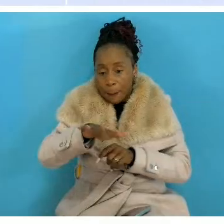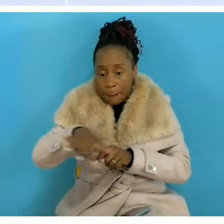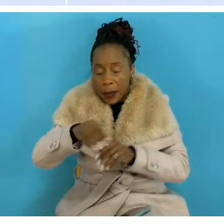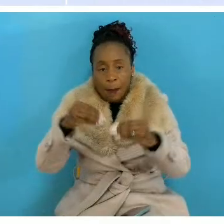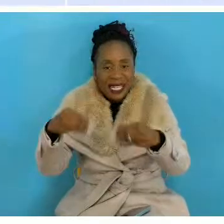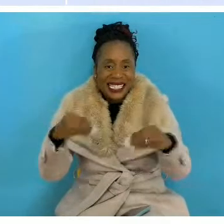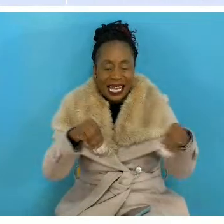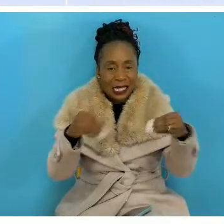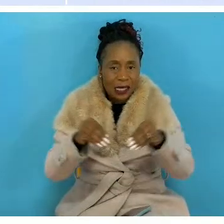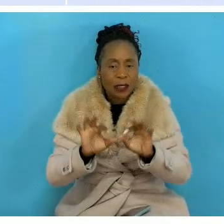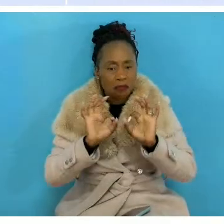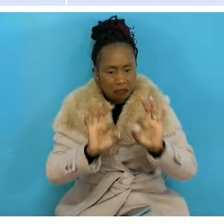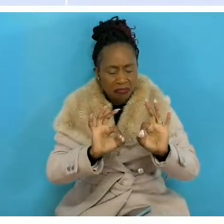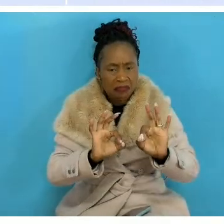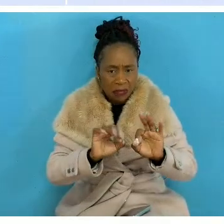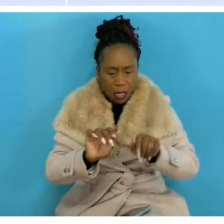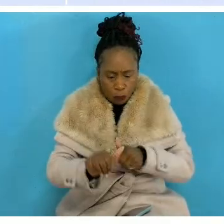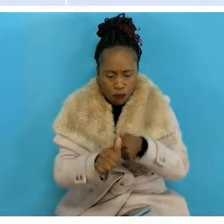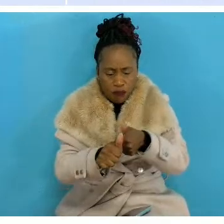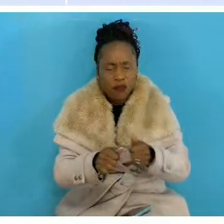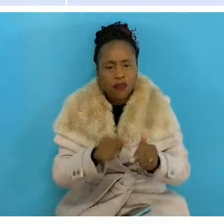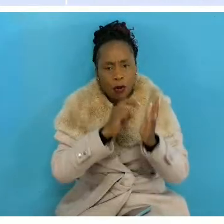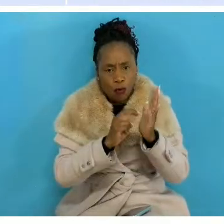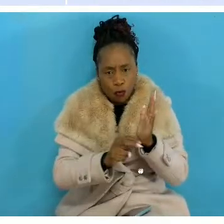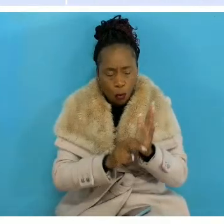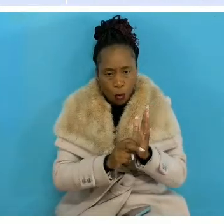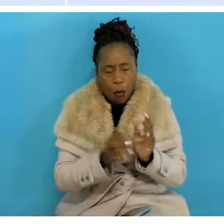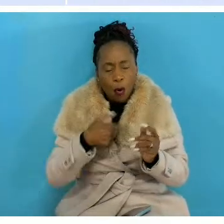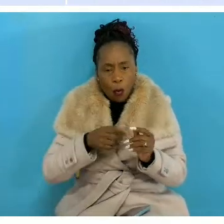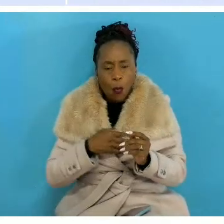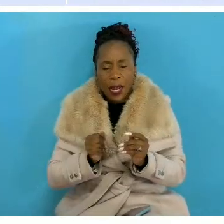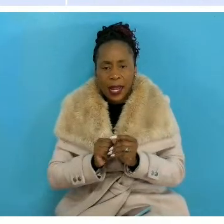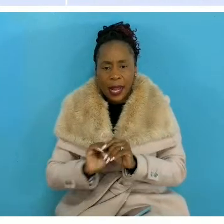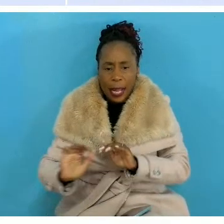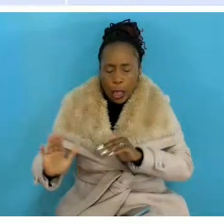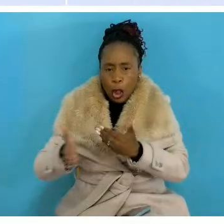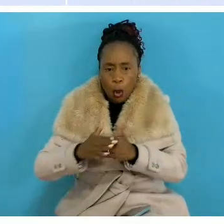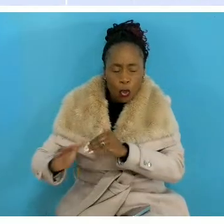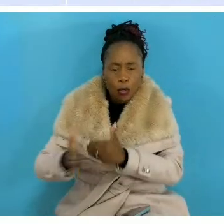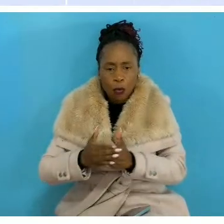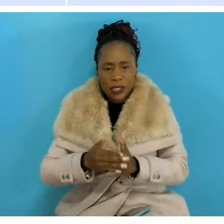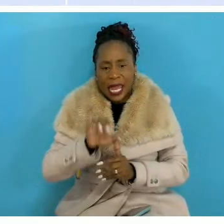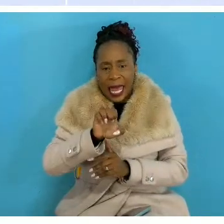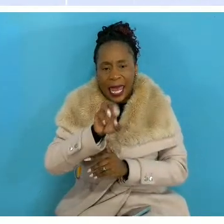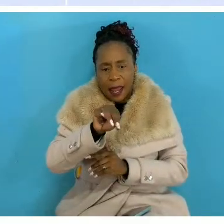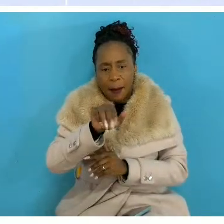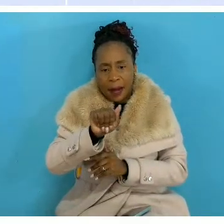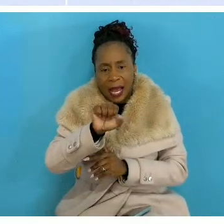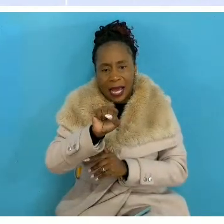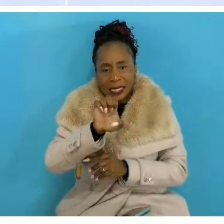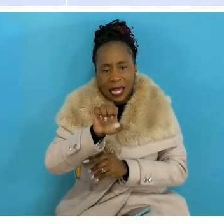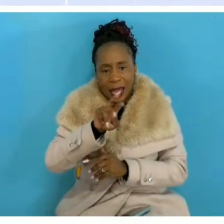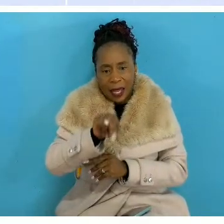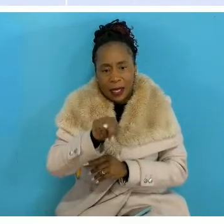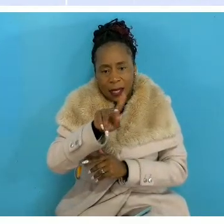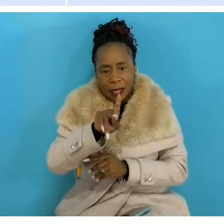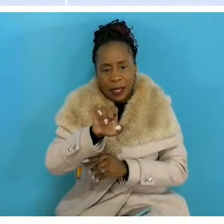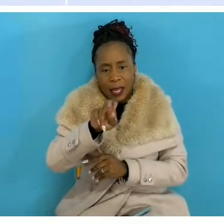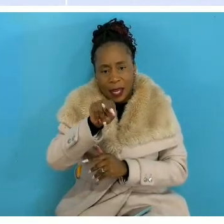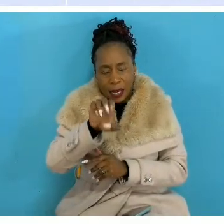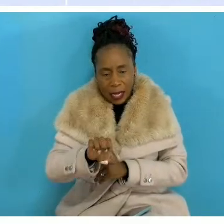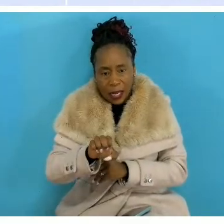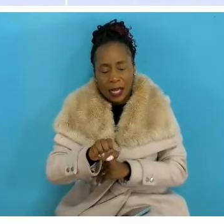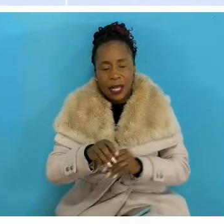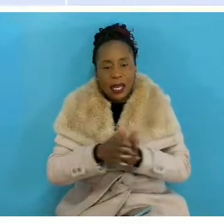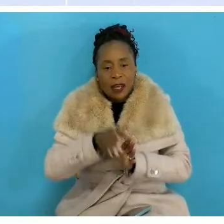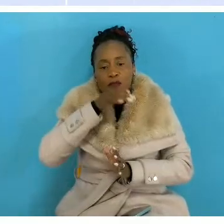and we investigated and closed the Emazengeni Tavern following complaints from